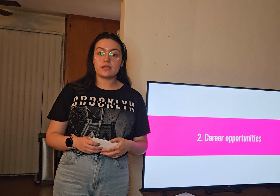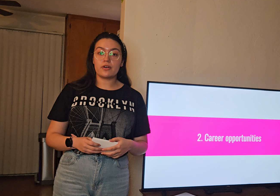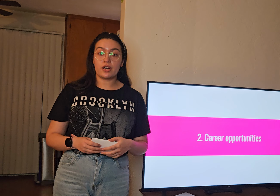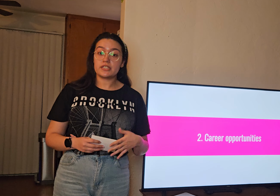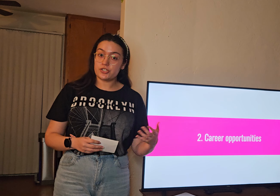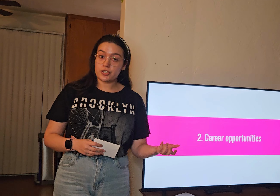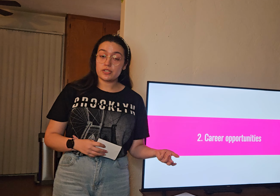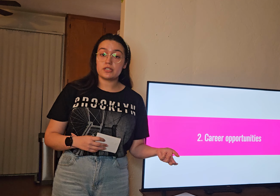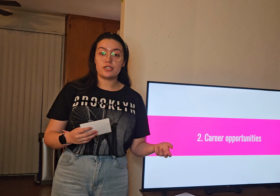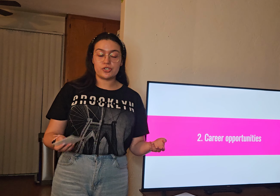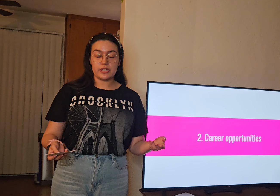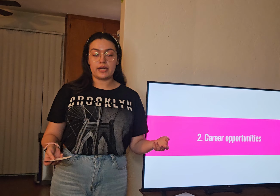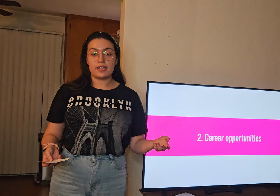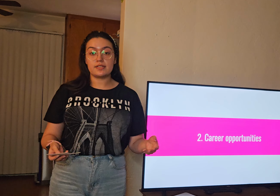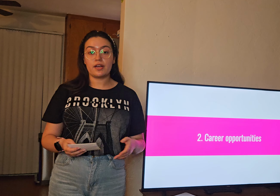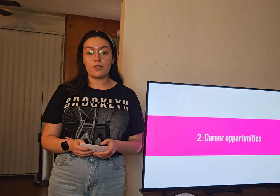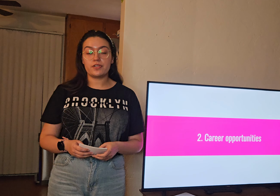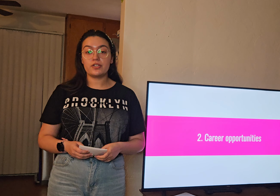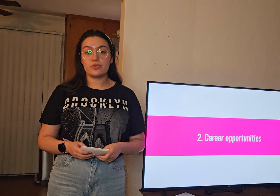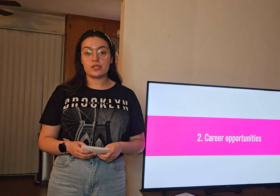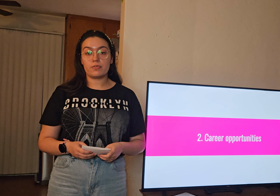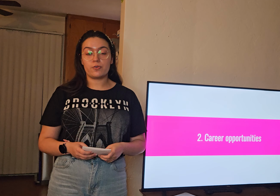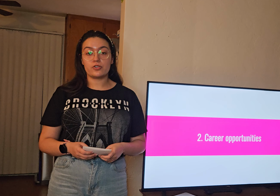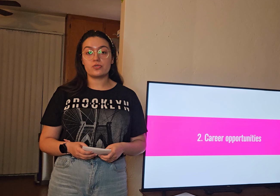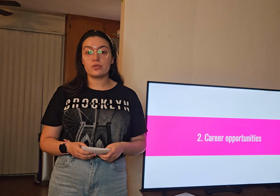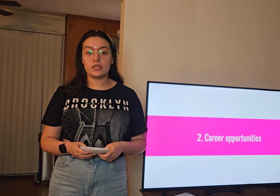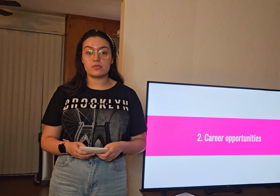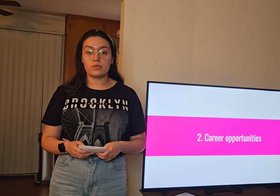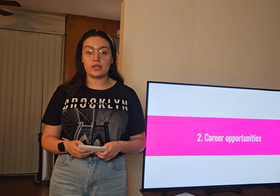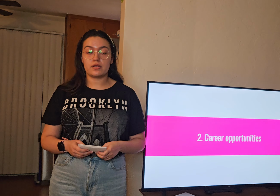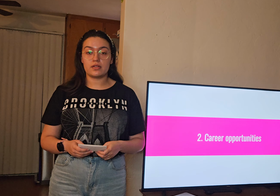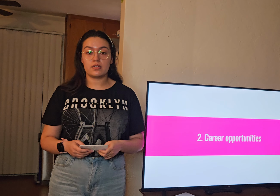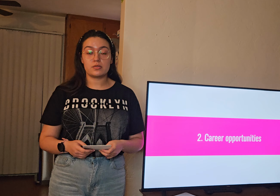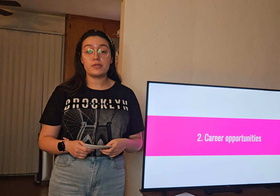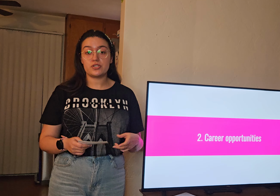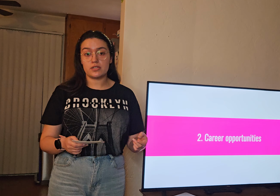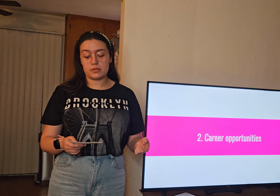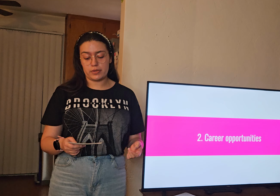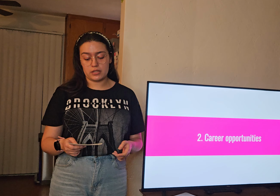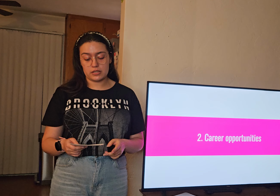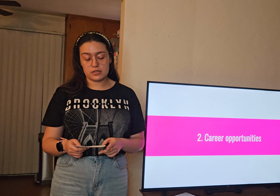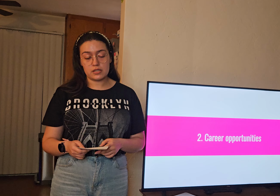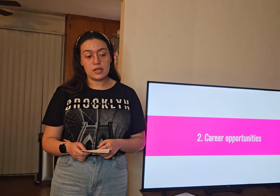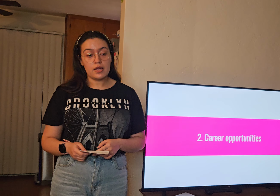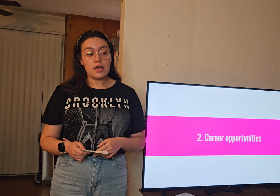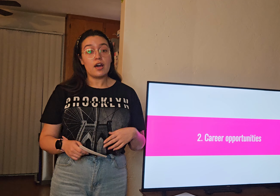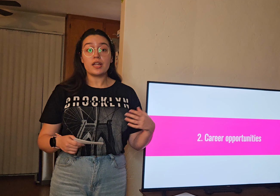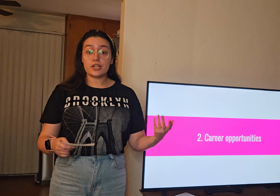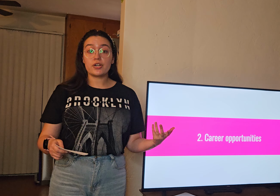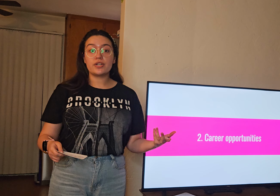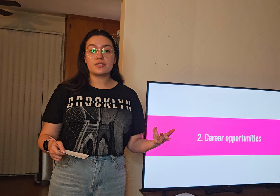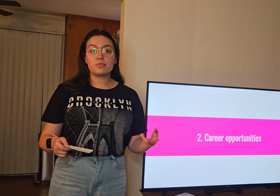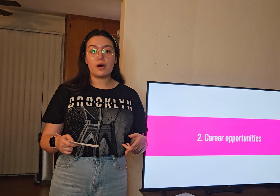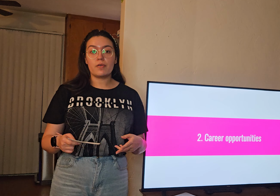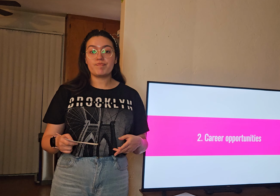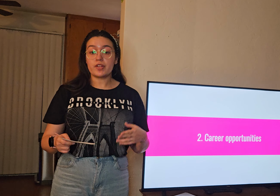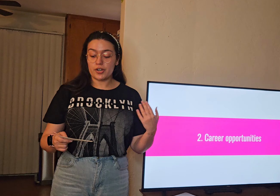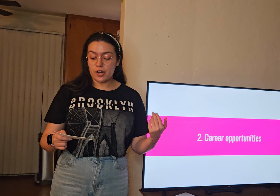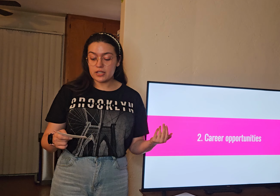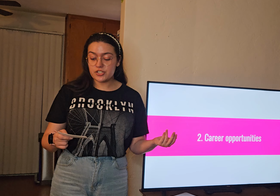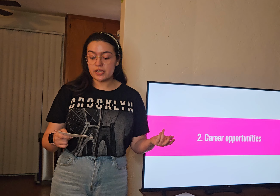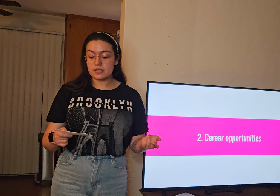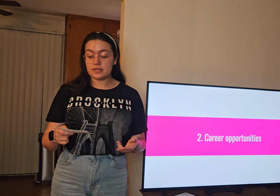to ASL are teachers and teachers aid, as they often use it for students with speech disabilities. Other careers